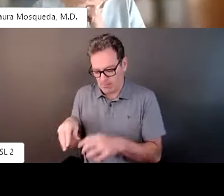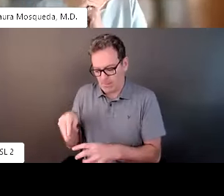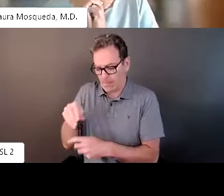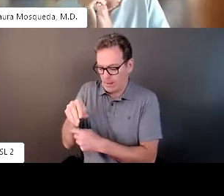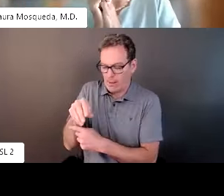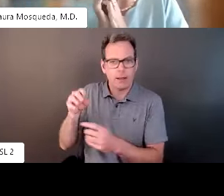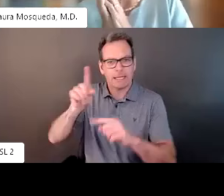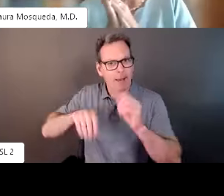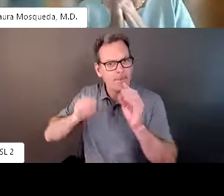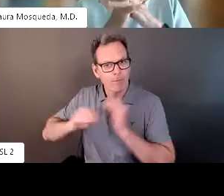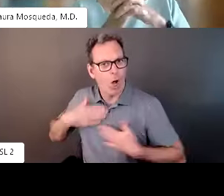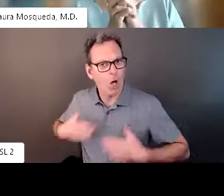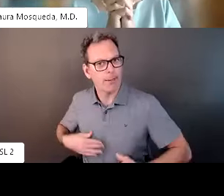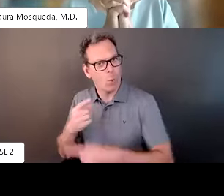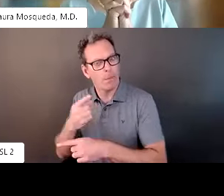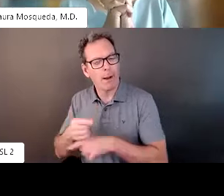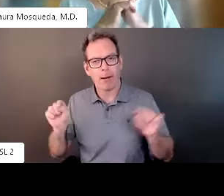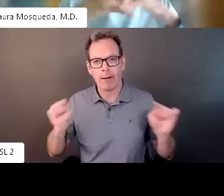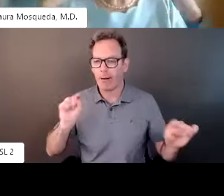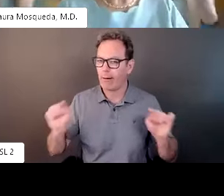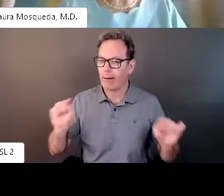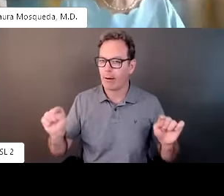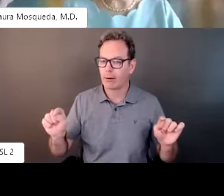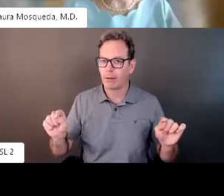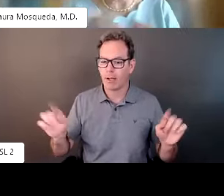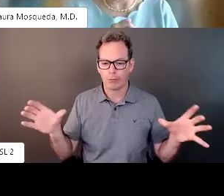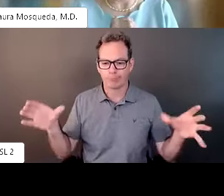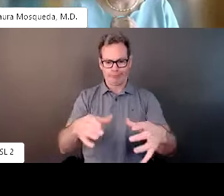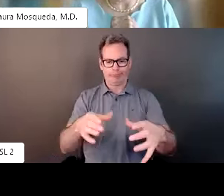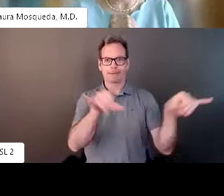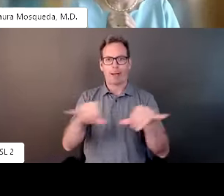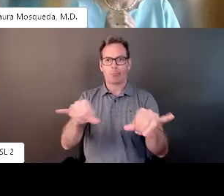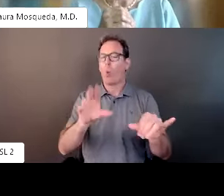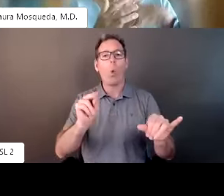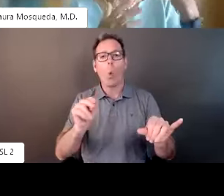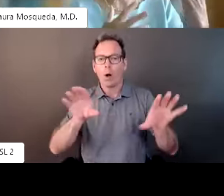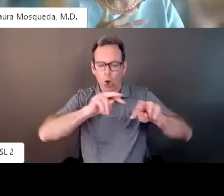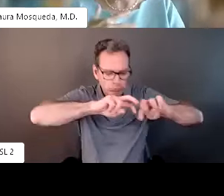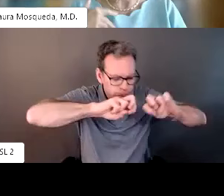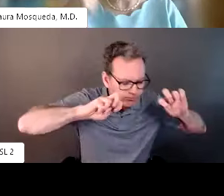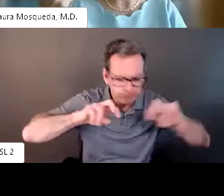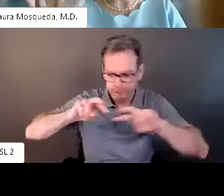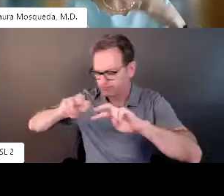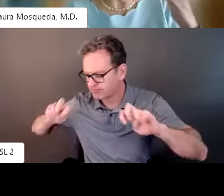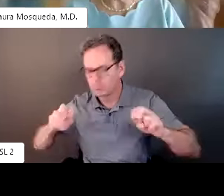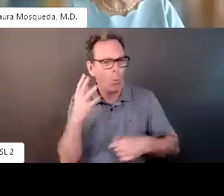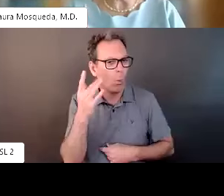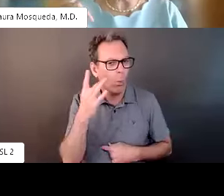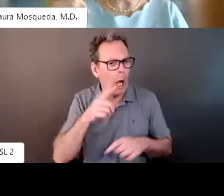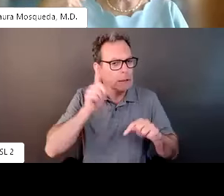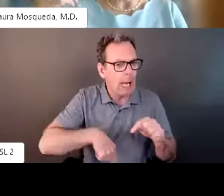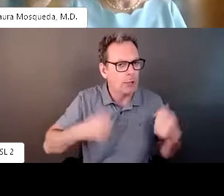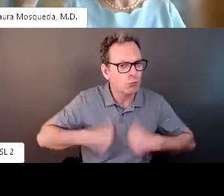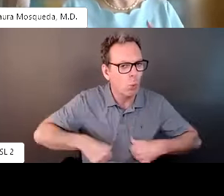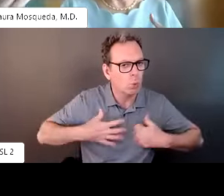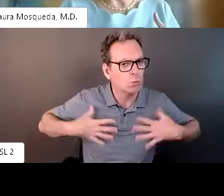than we initially think we need to. Got to understand the social complexities. Are there caregivers, paid,